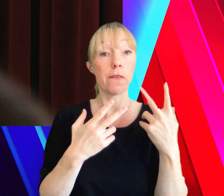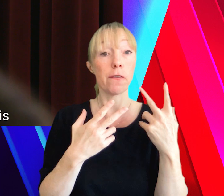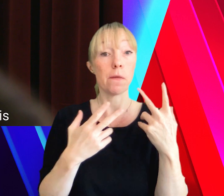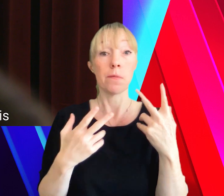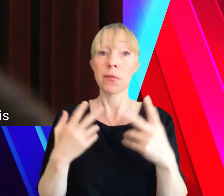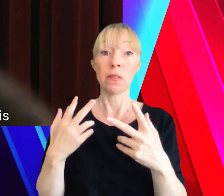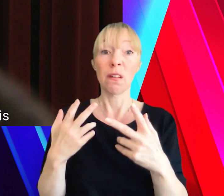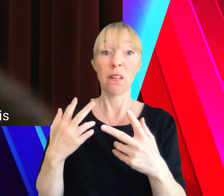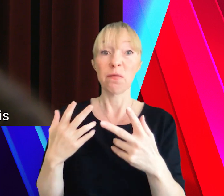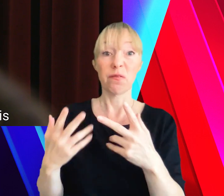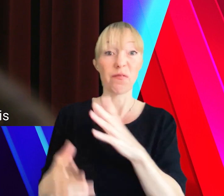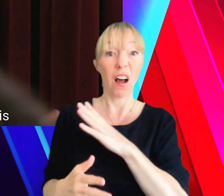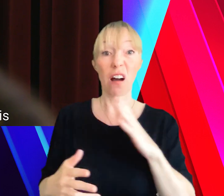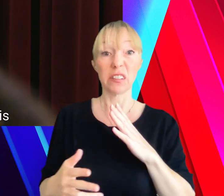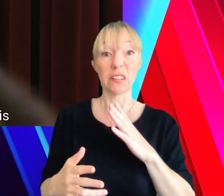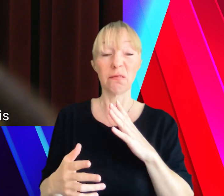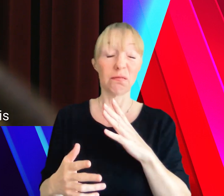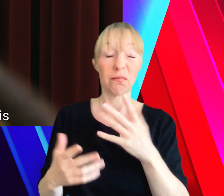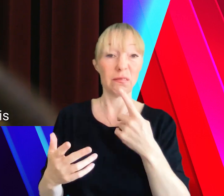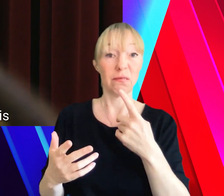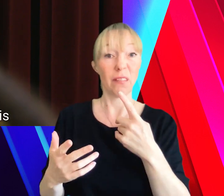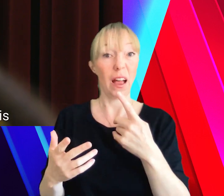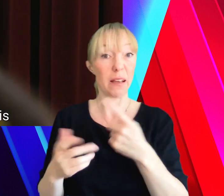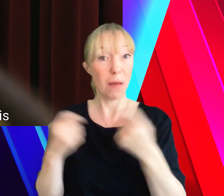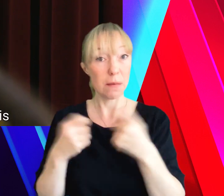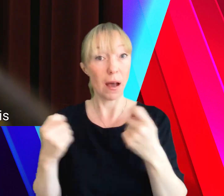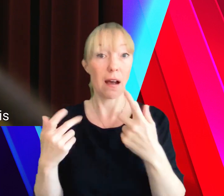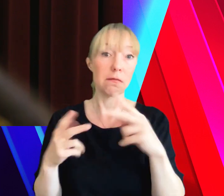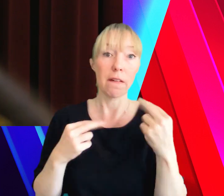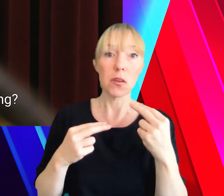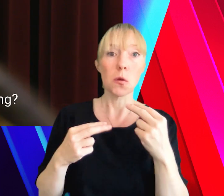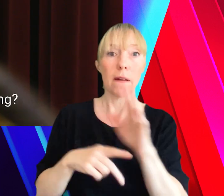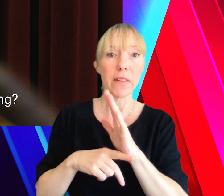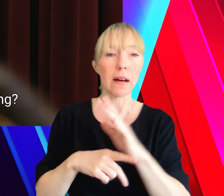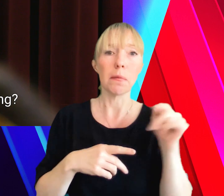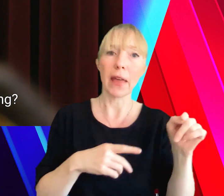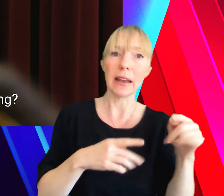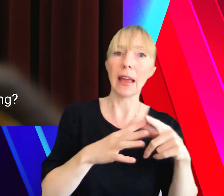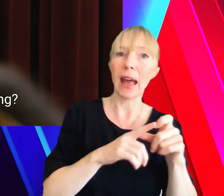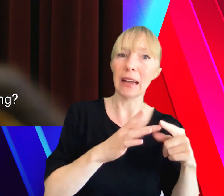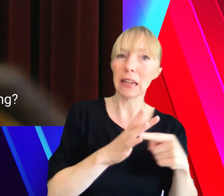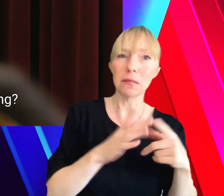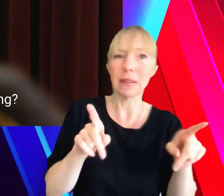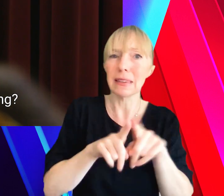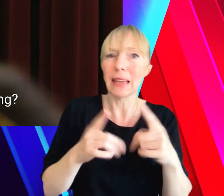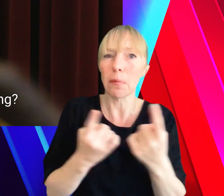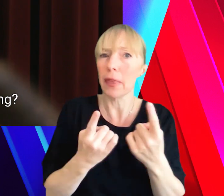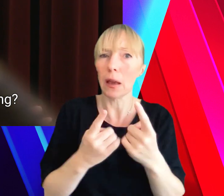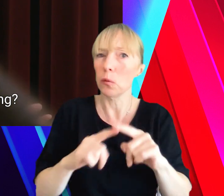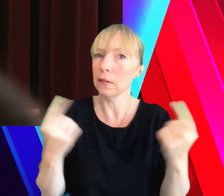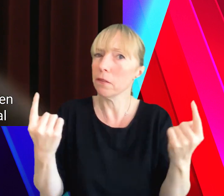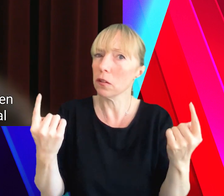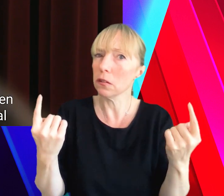like, this clearly isn't fan content, and we'd see an edit and be like, this is. But are they not kind of doing the same thing? And if they're not, then